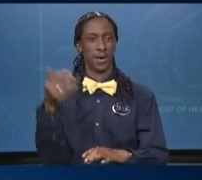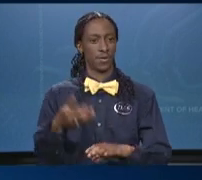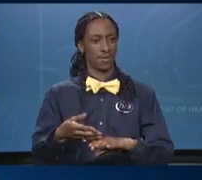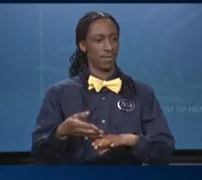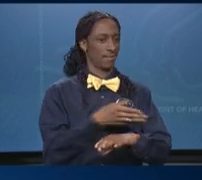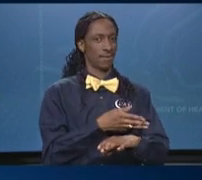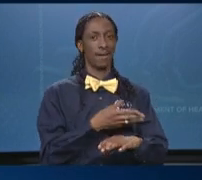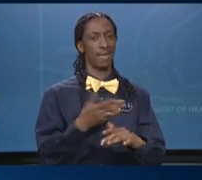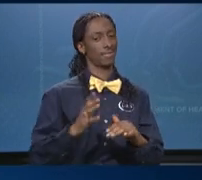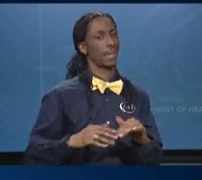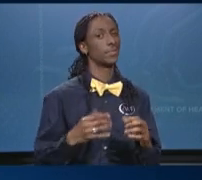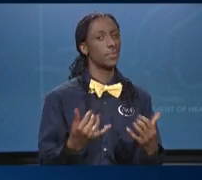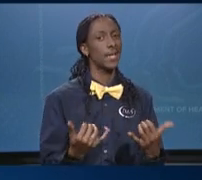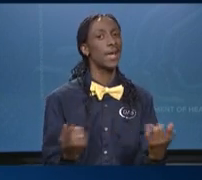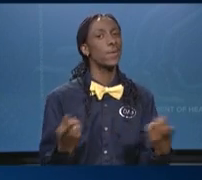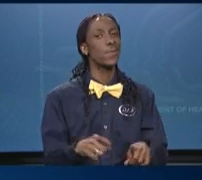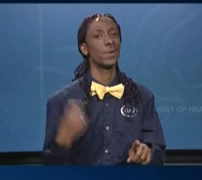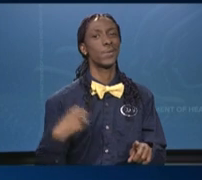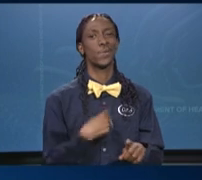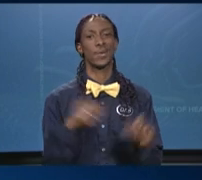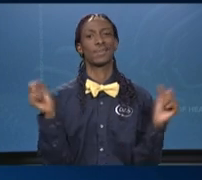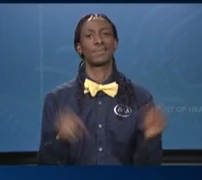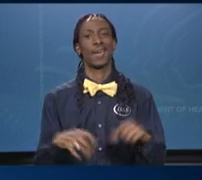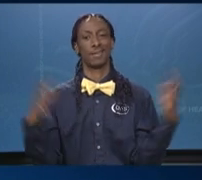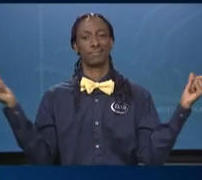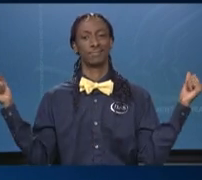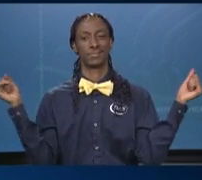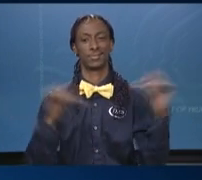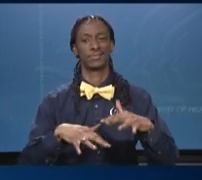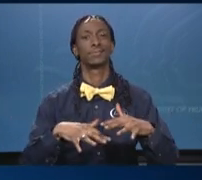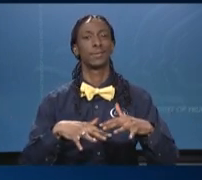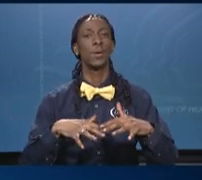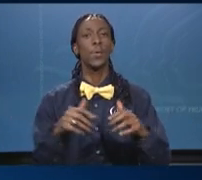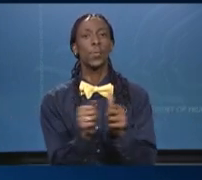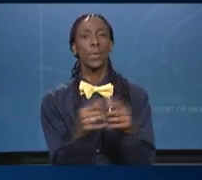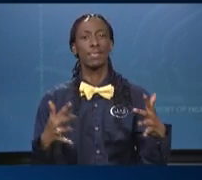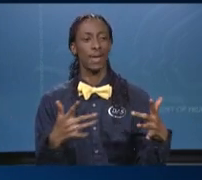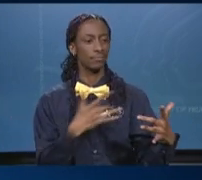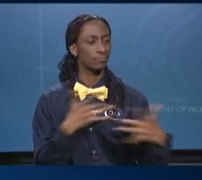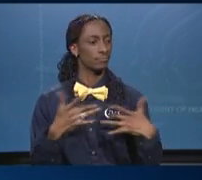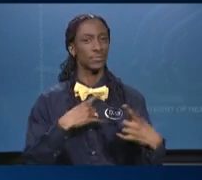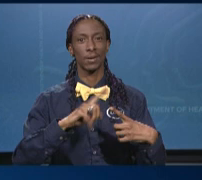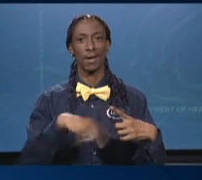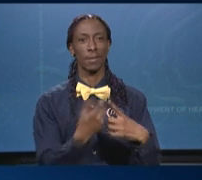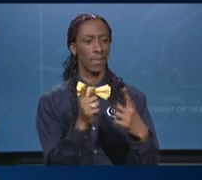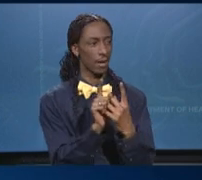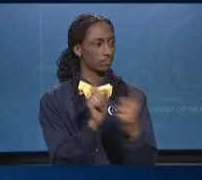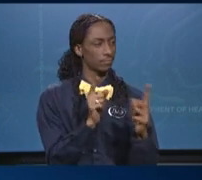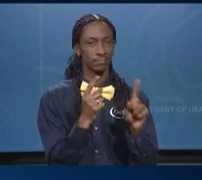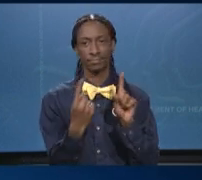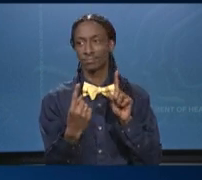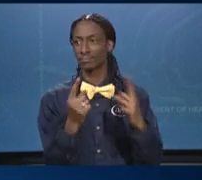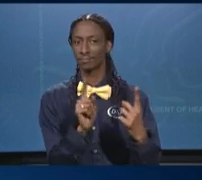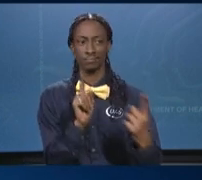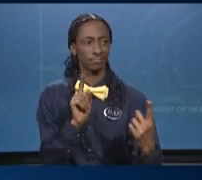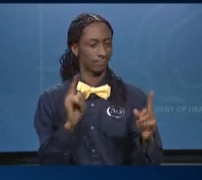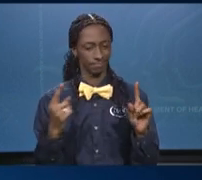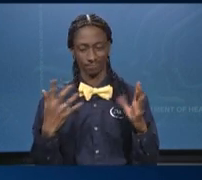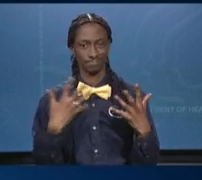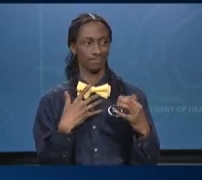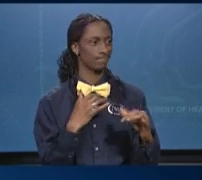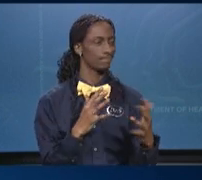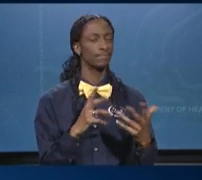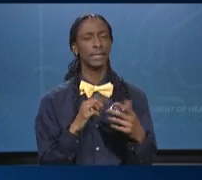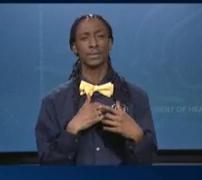fill this auditorium without having to worry about distancing so much. So it's great to see so many people who had a real hand